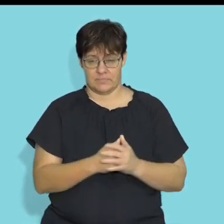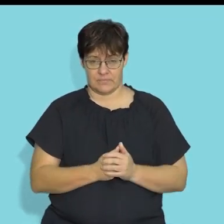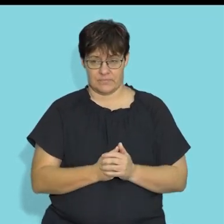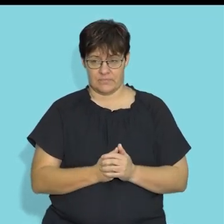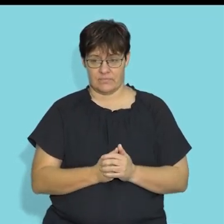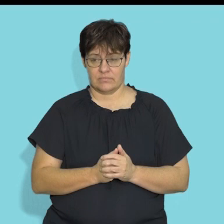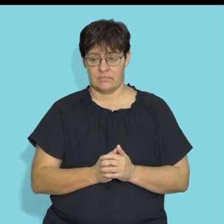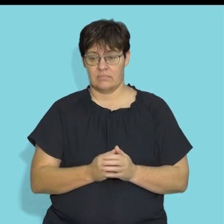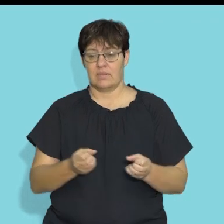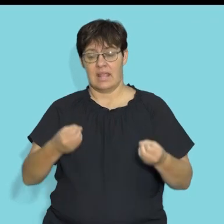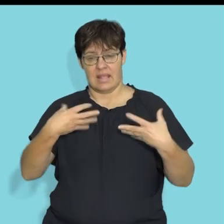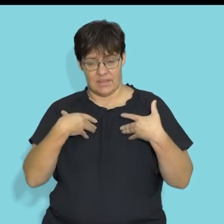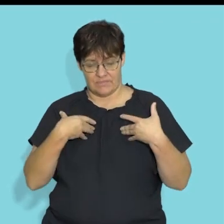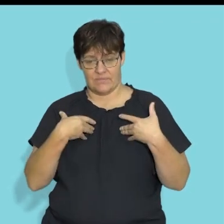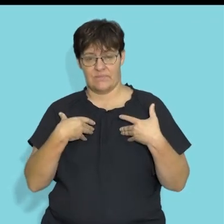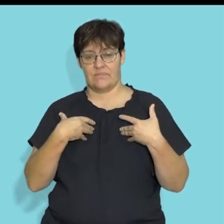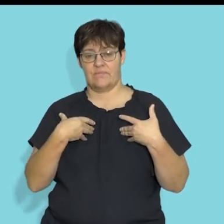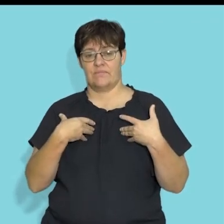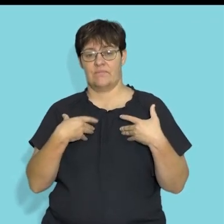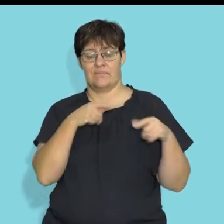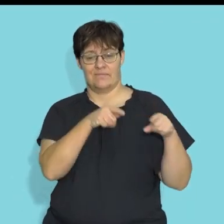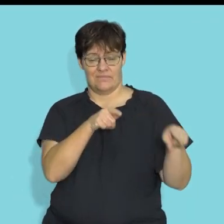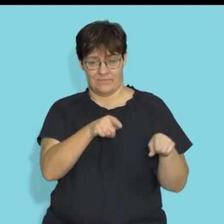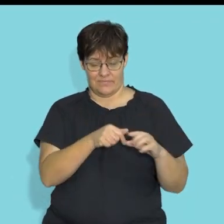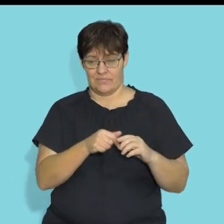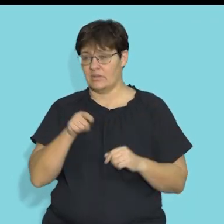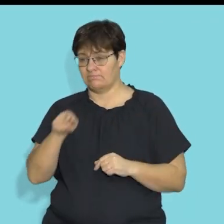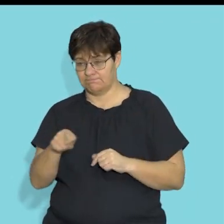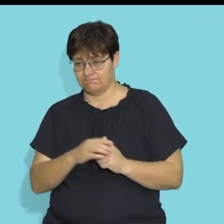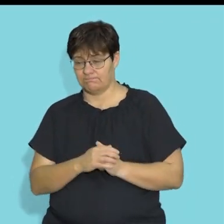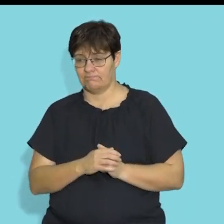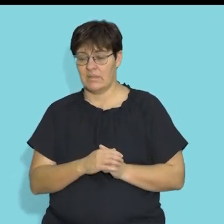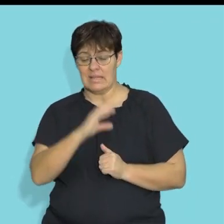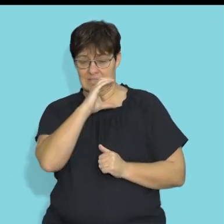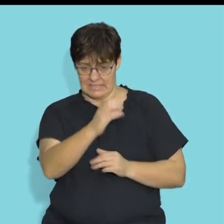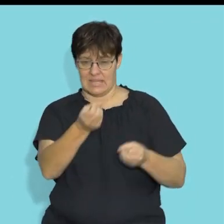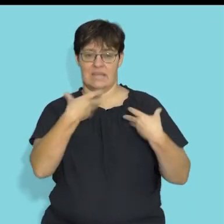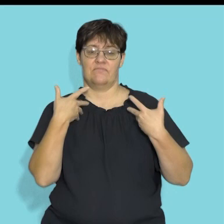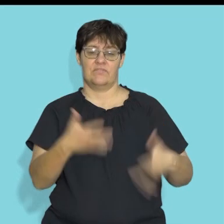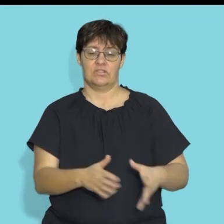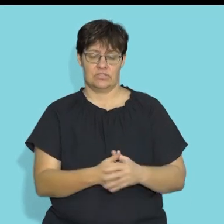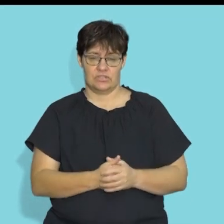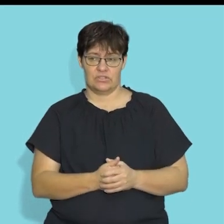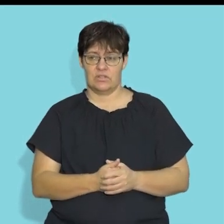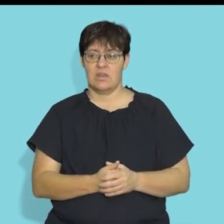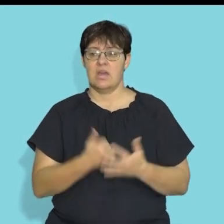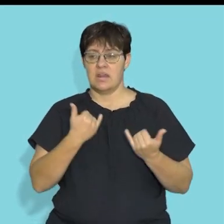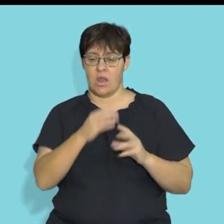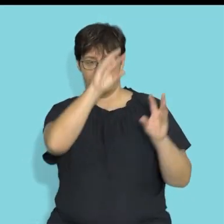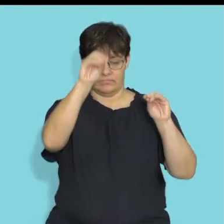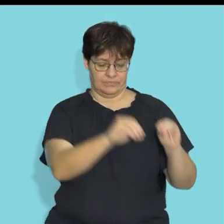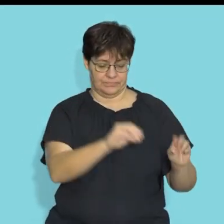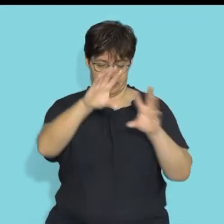Okay. We were given the concentrations, and because we need to substitute the concentrations, we